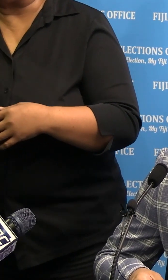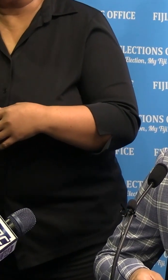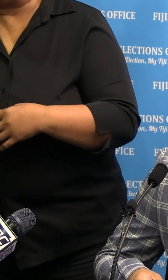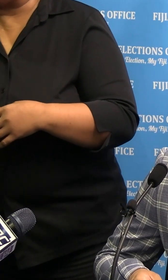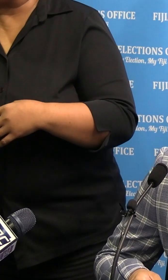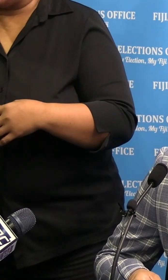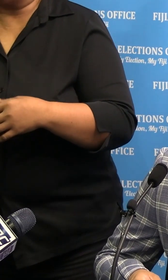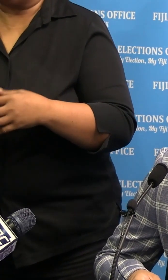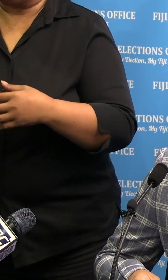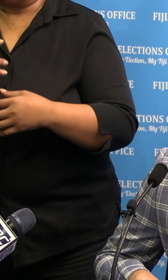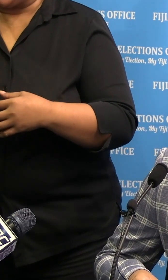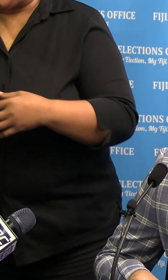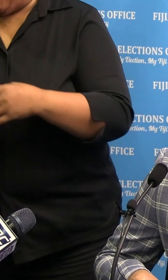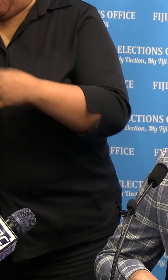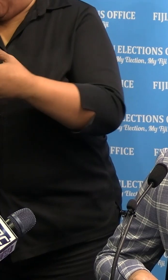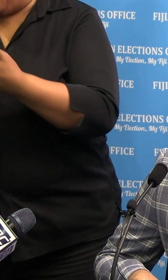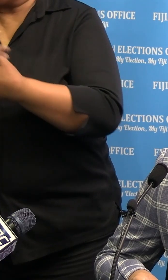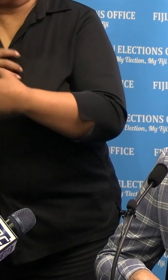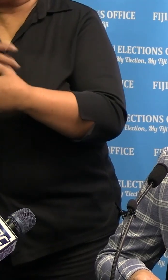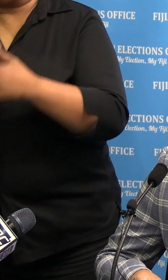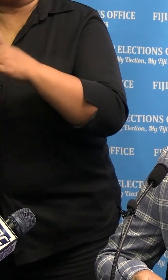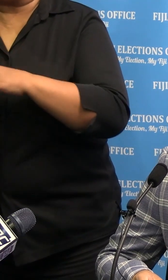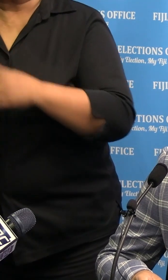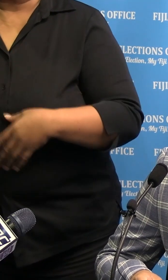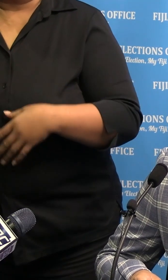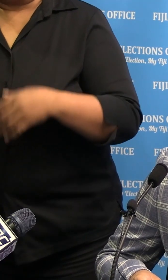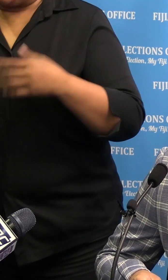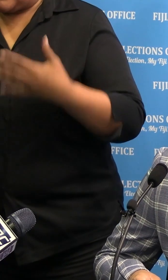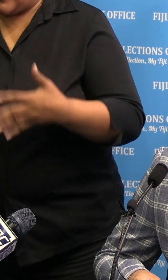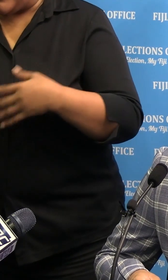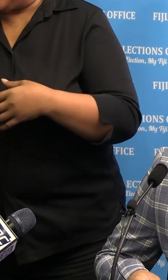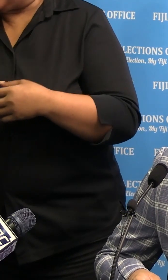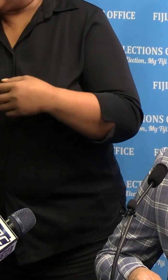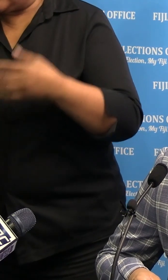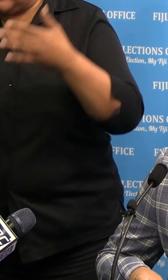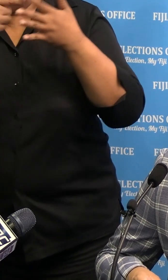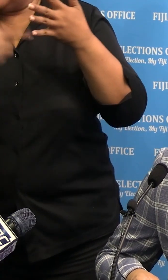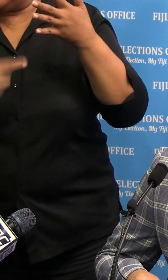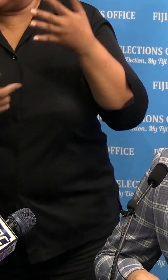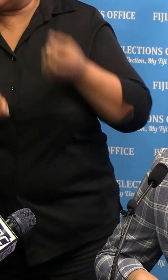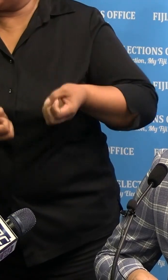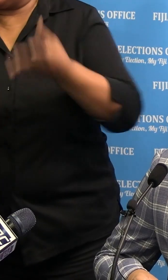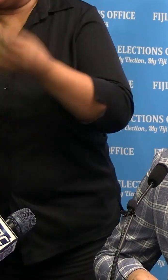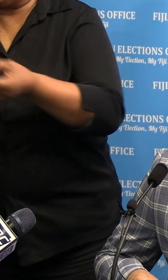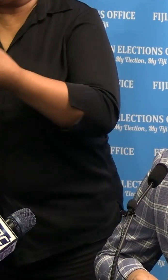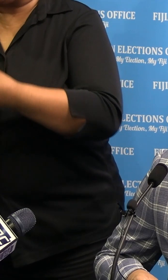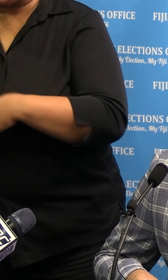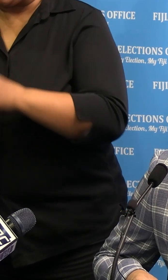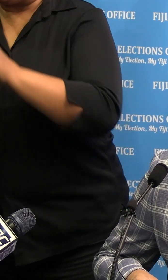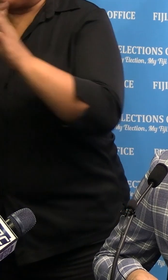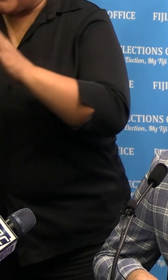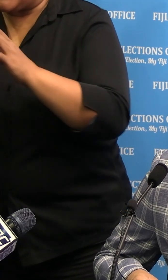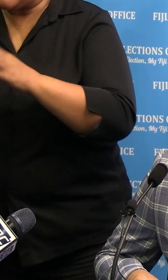to close shortly, we will be giving you a full explanation of the campaign restrictions and the media blackout in tomorrow's 4